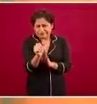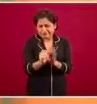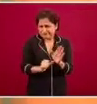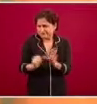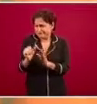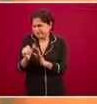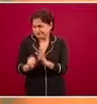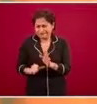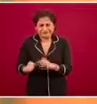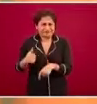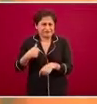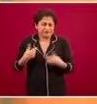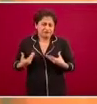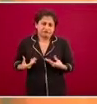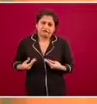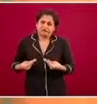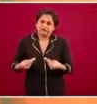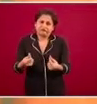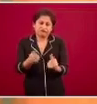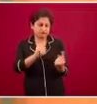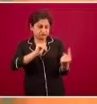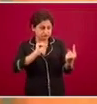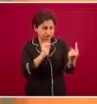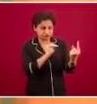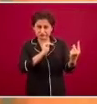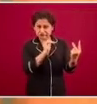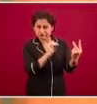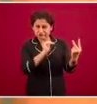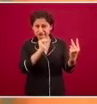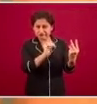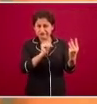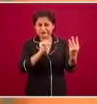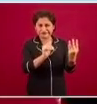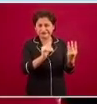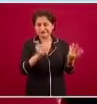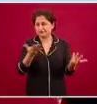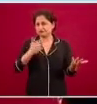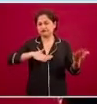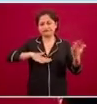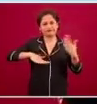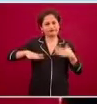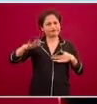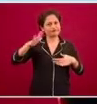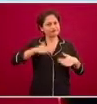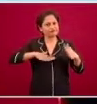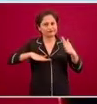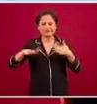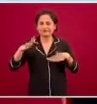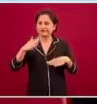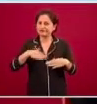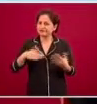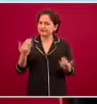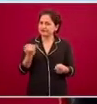on the door of all those 127 million people. That would be an